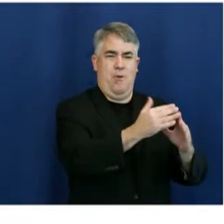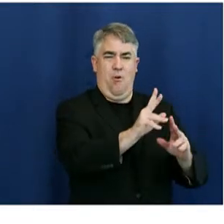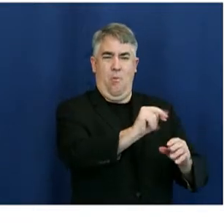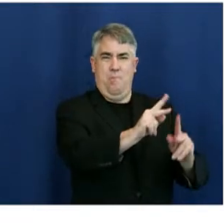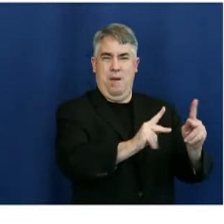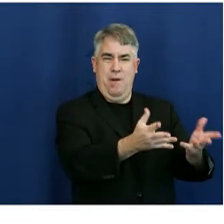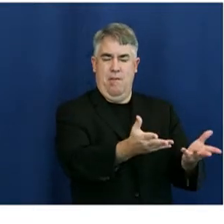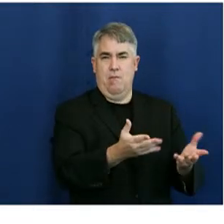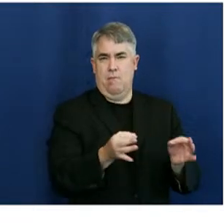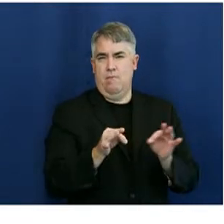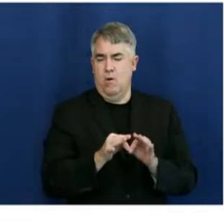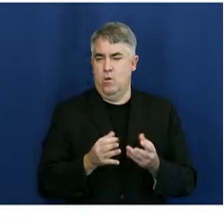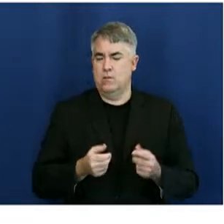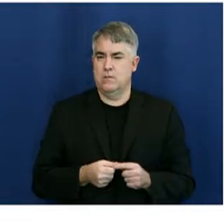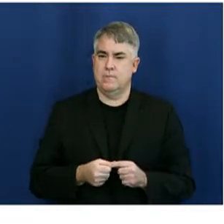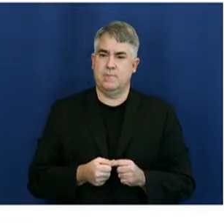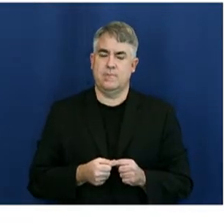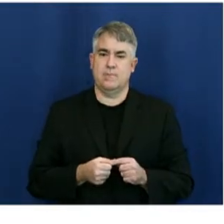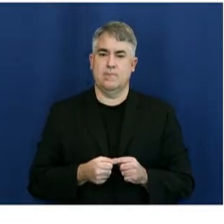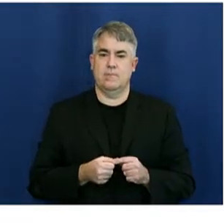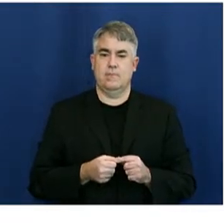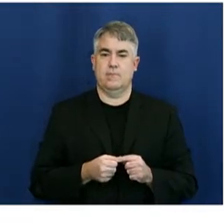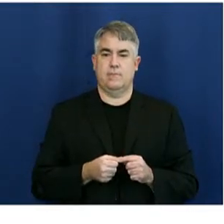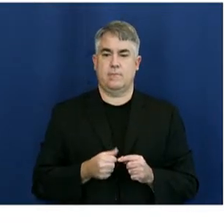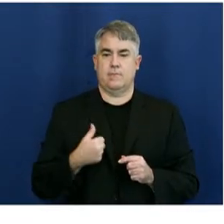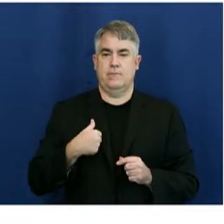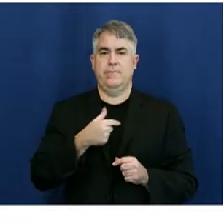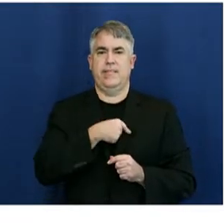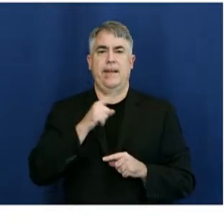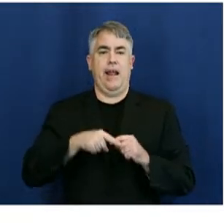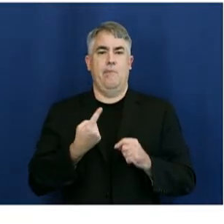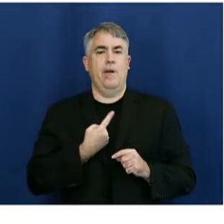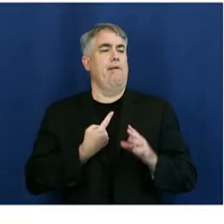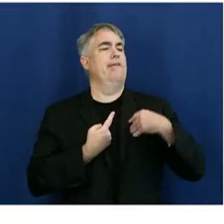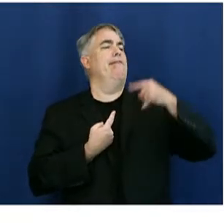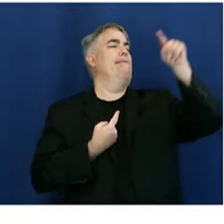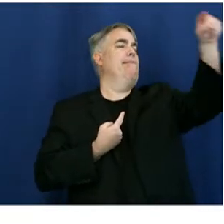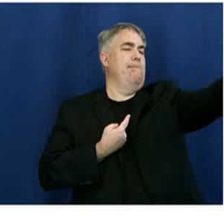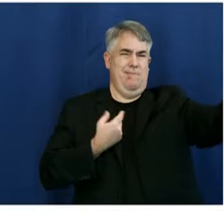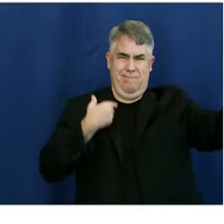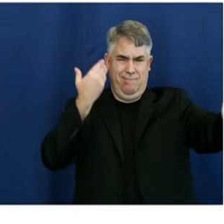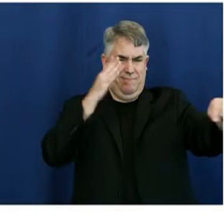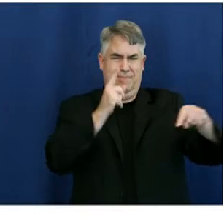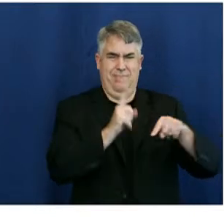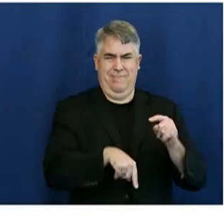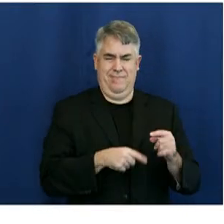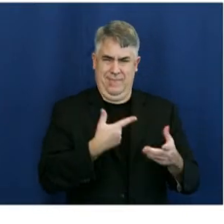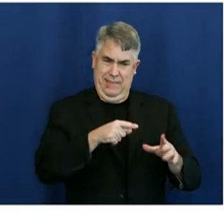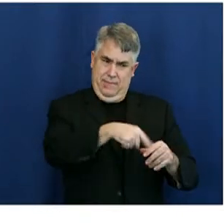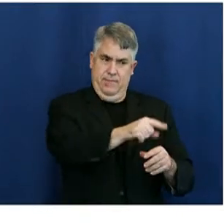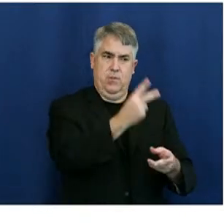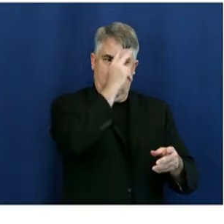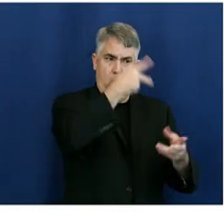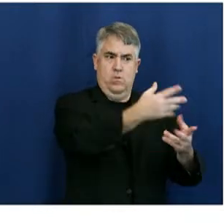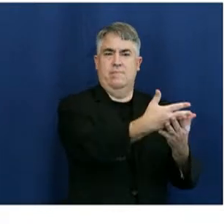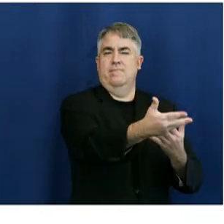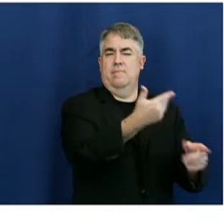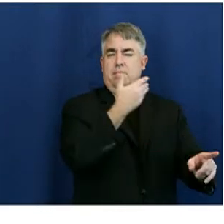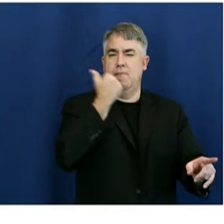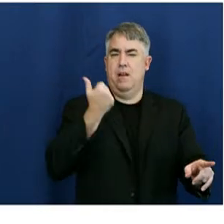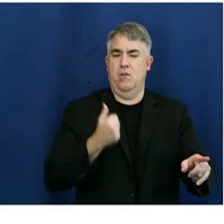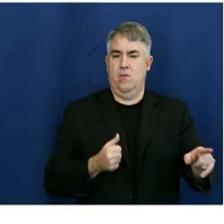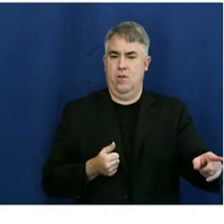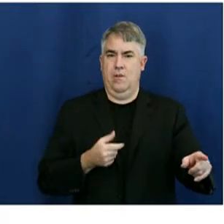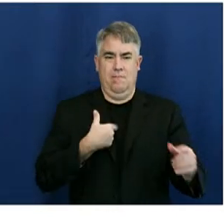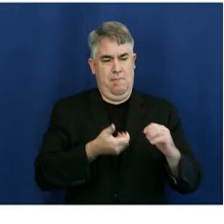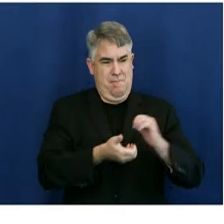more than ever, we know that we can't do this alone. Government can't do this alone. This has to be a partnership between our community organizations